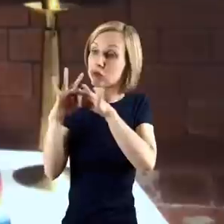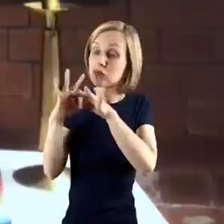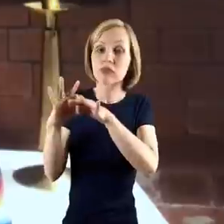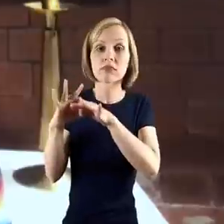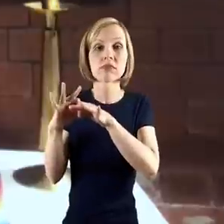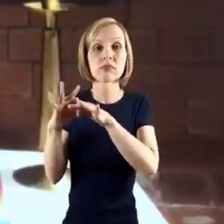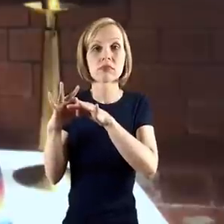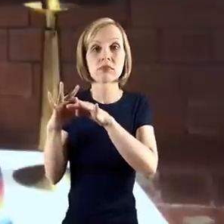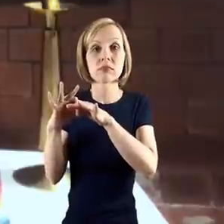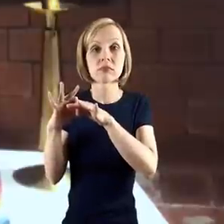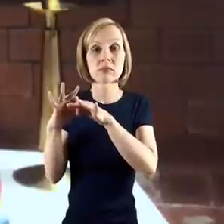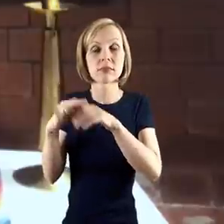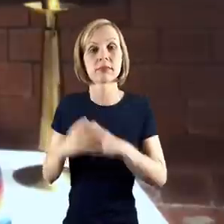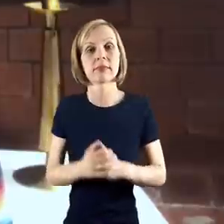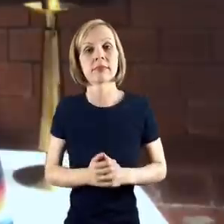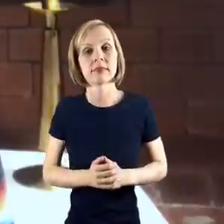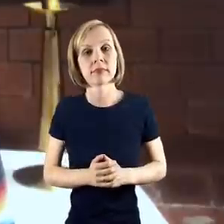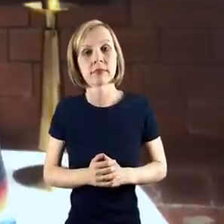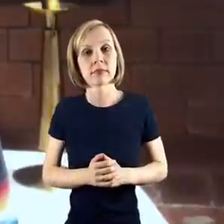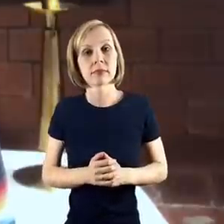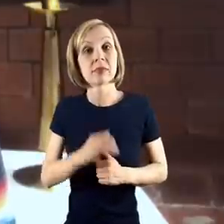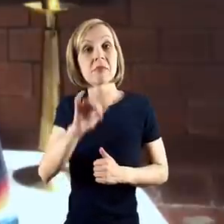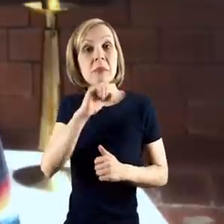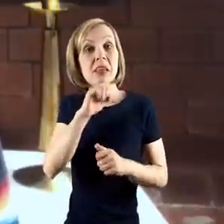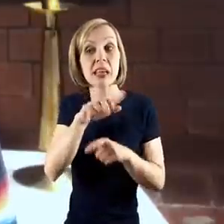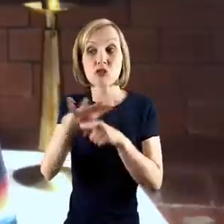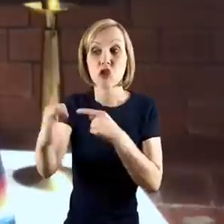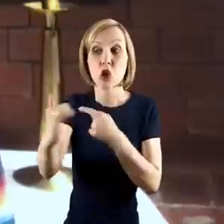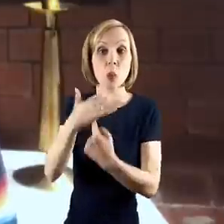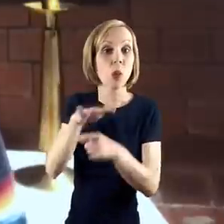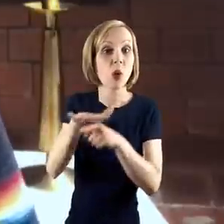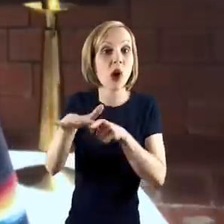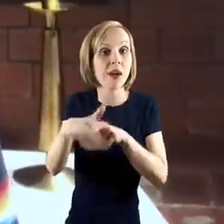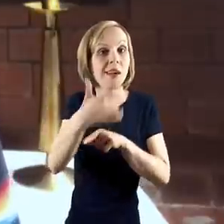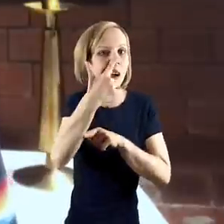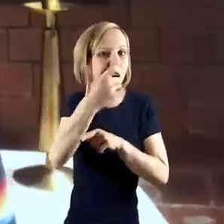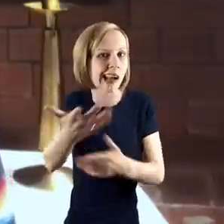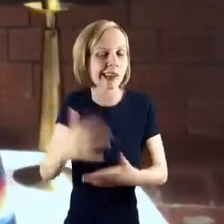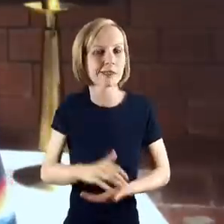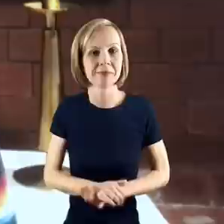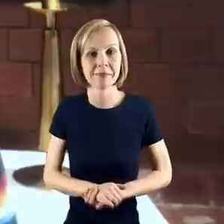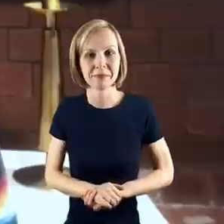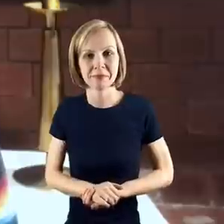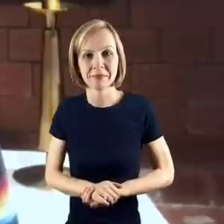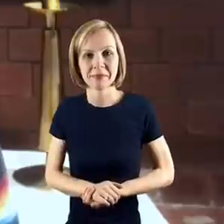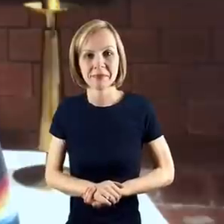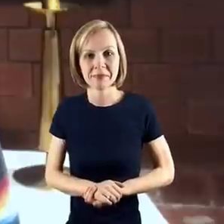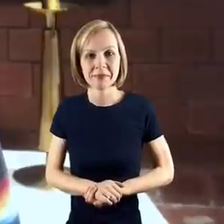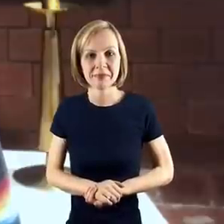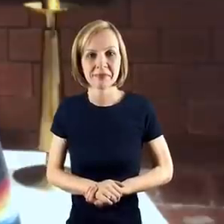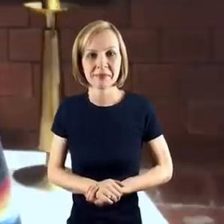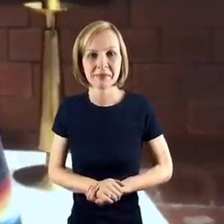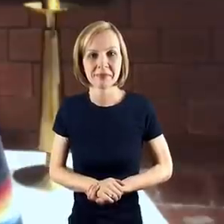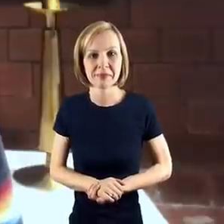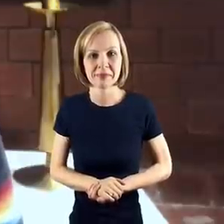friendship and company. Maybe to have a joke and play a prank too.